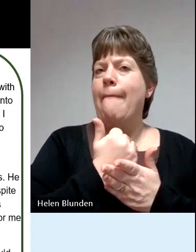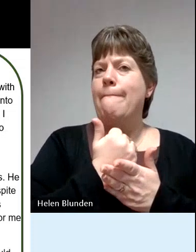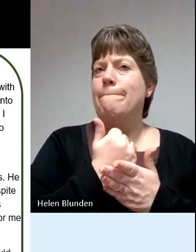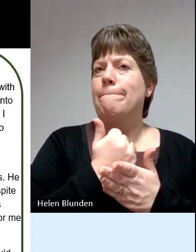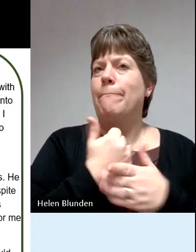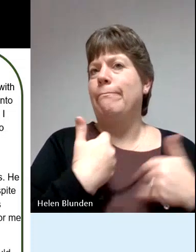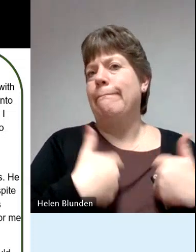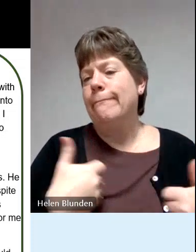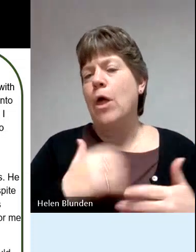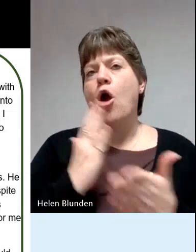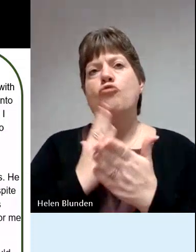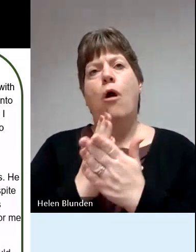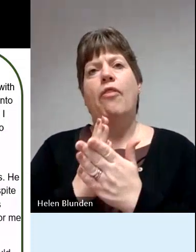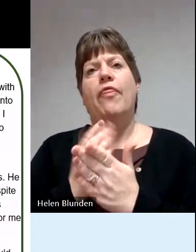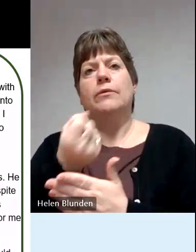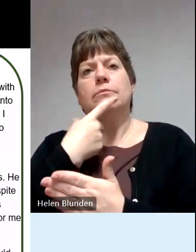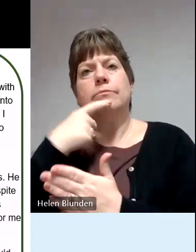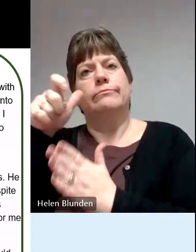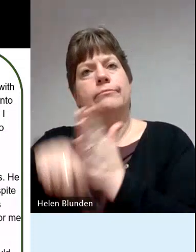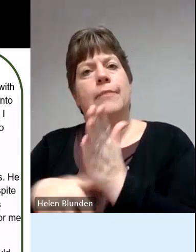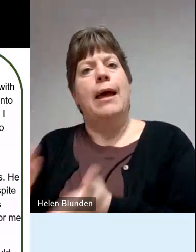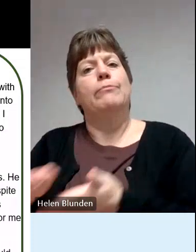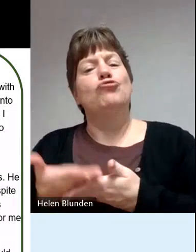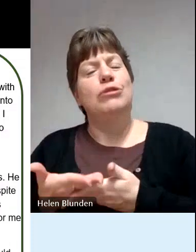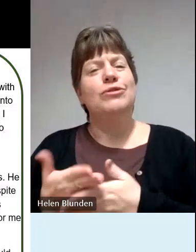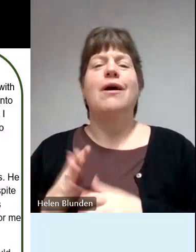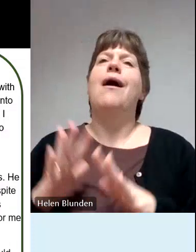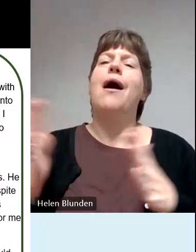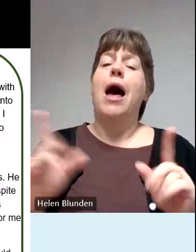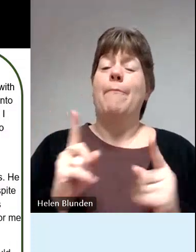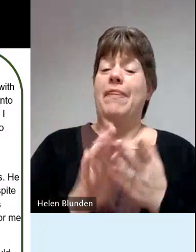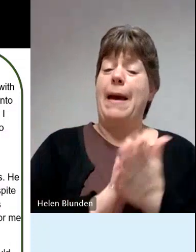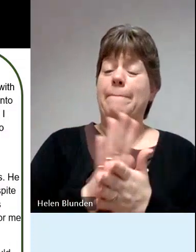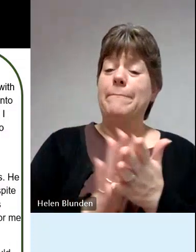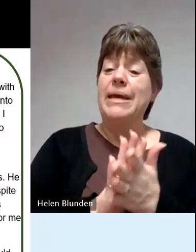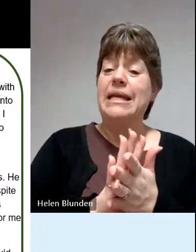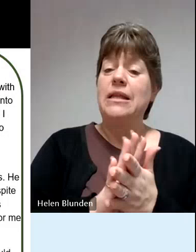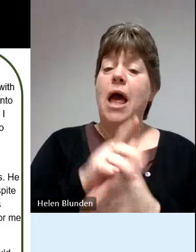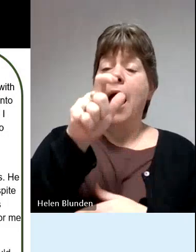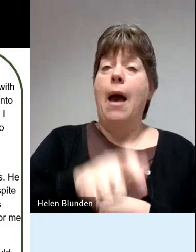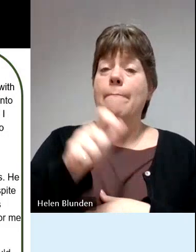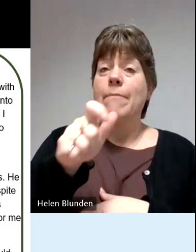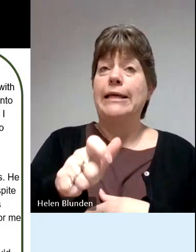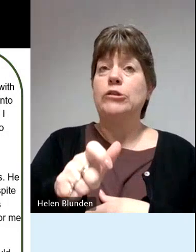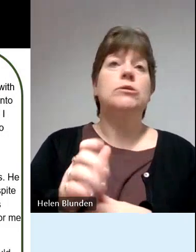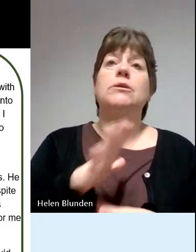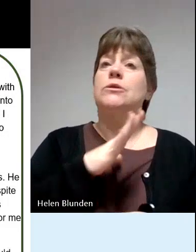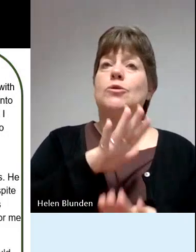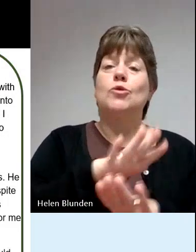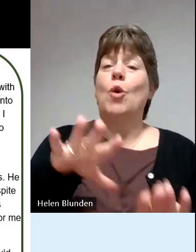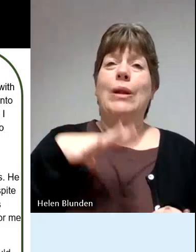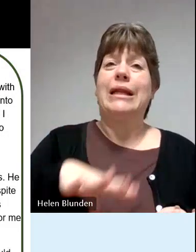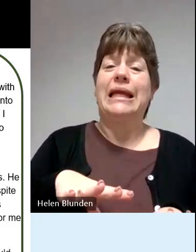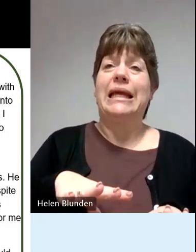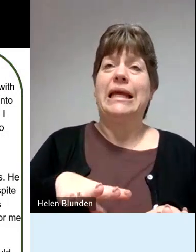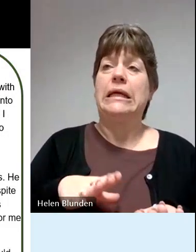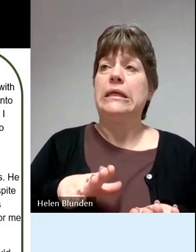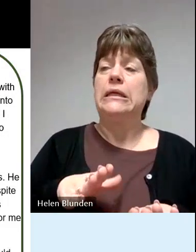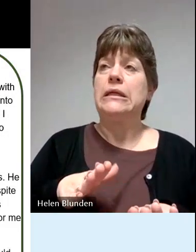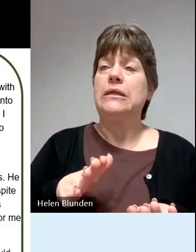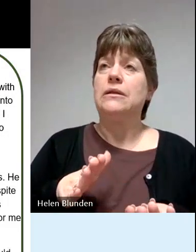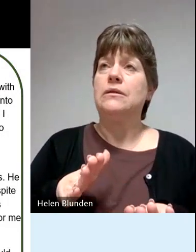a prescription-only medication. But of course, what that does is it means that patients then don't have to get the opinion of the